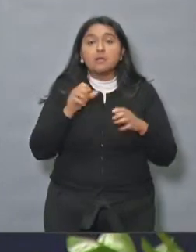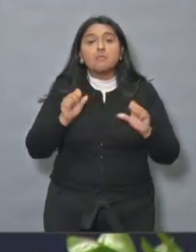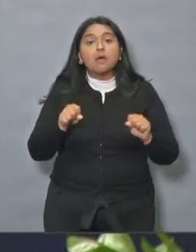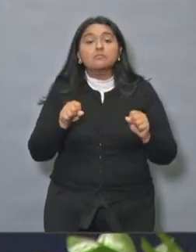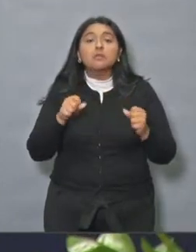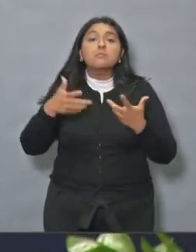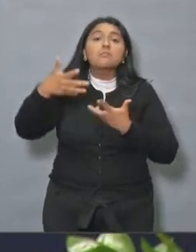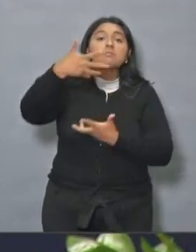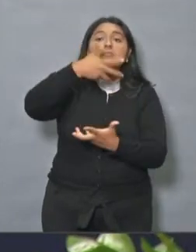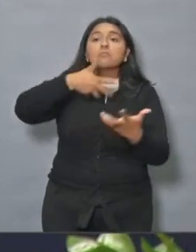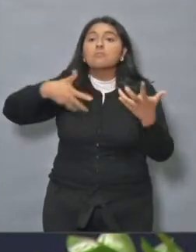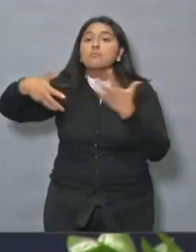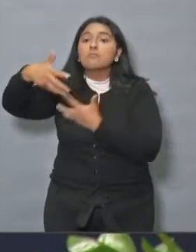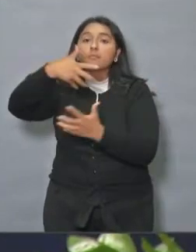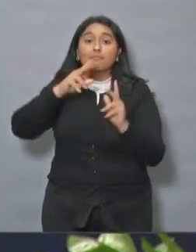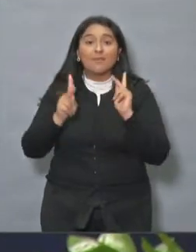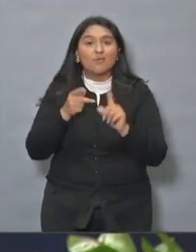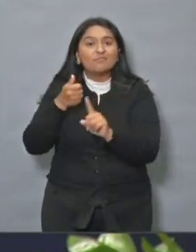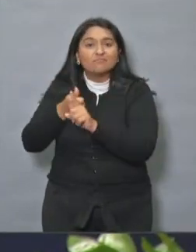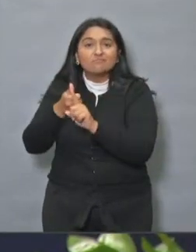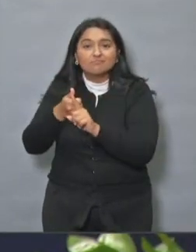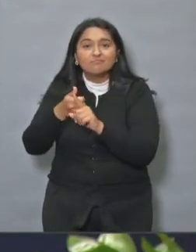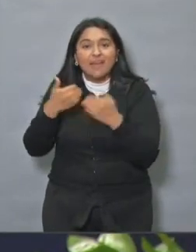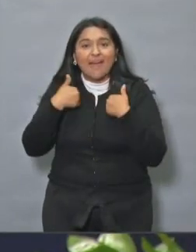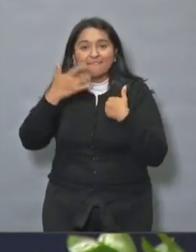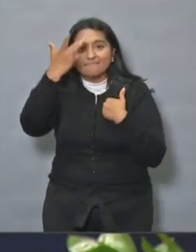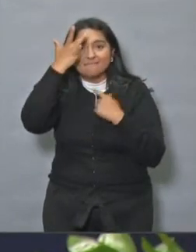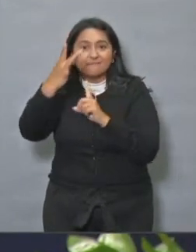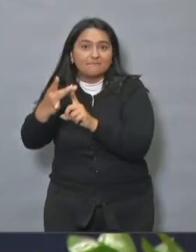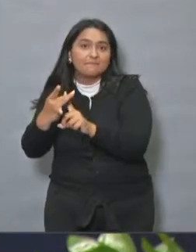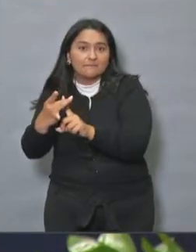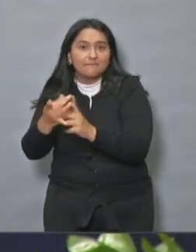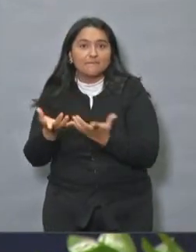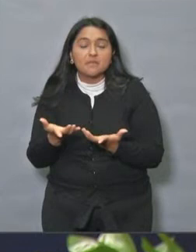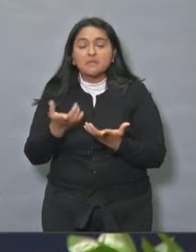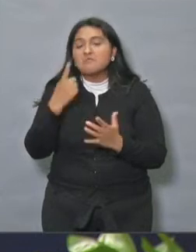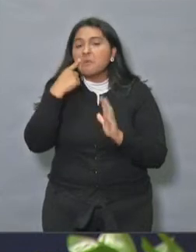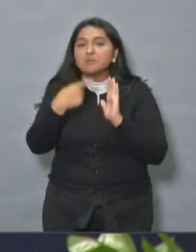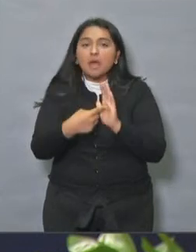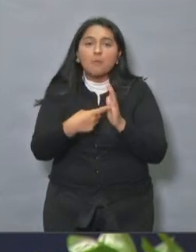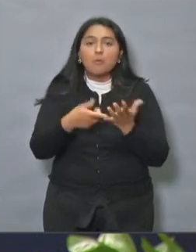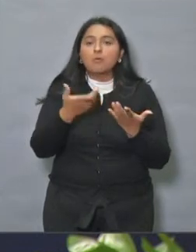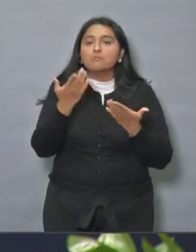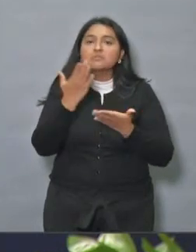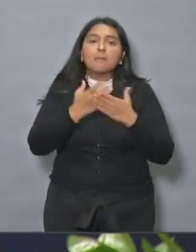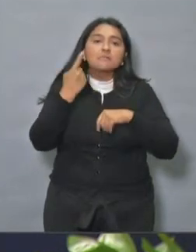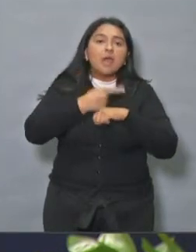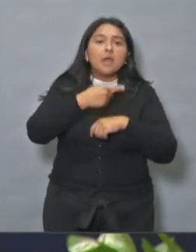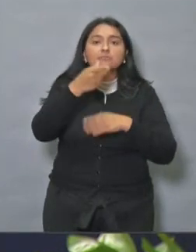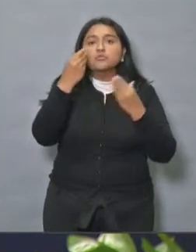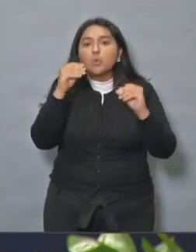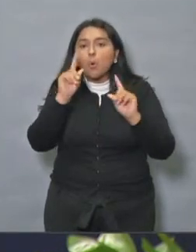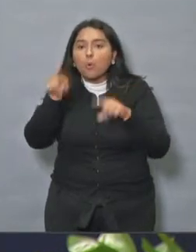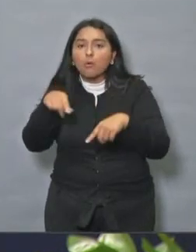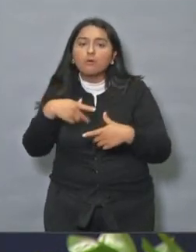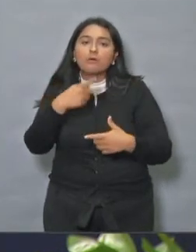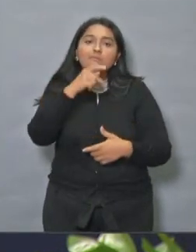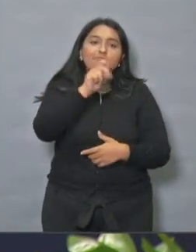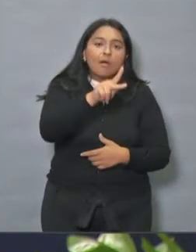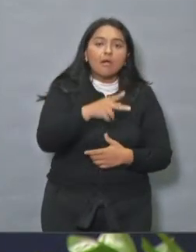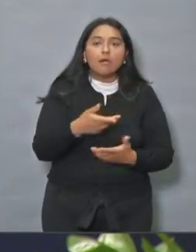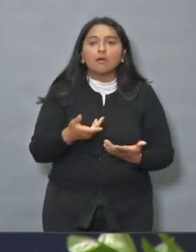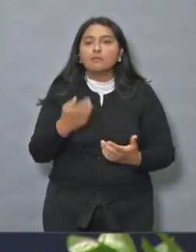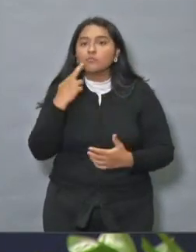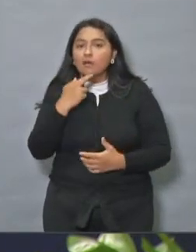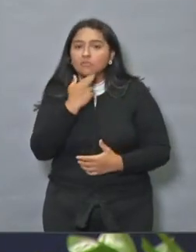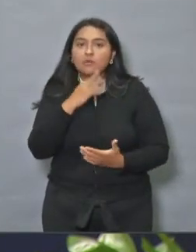number of people who are potentially infectious. Picture just your typical day. You'll be around others at stores or parks, restaurant, bars,